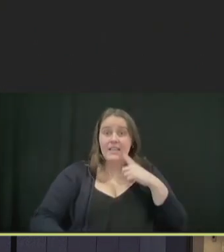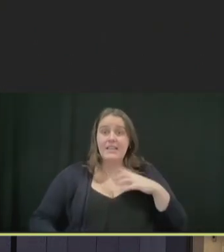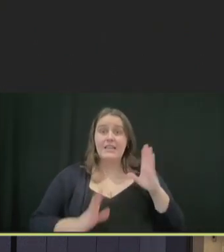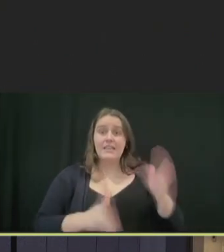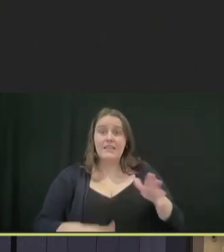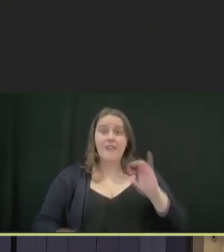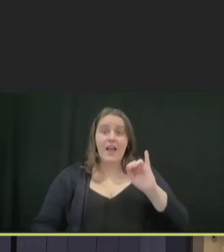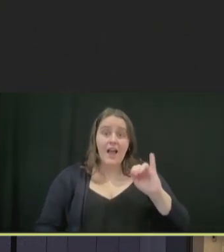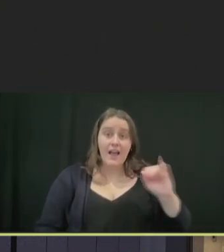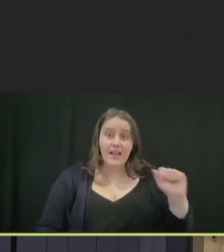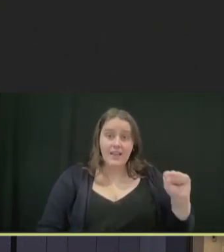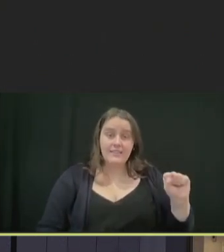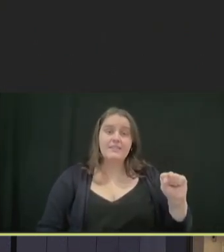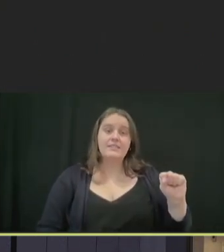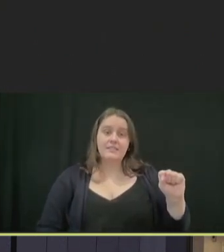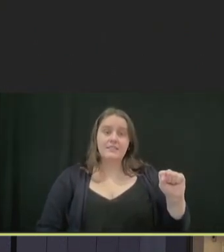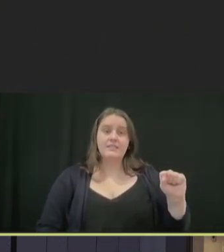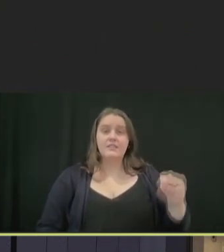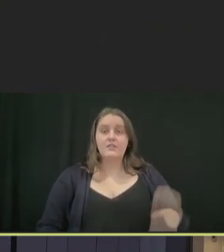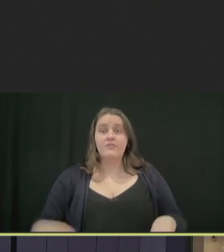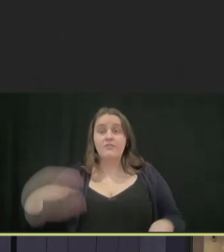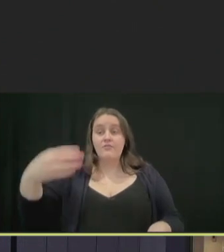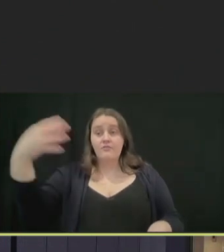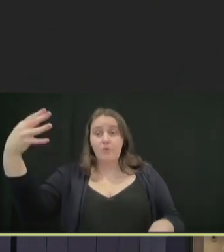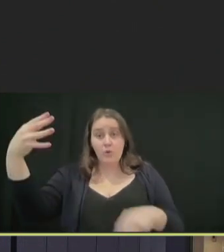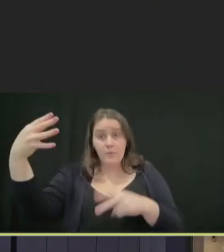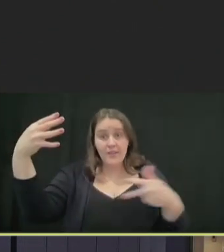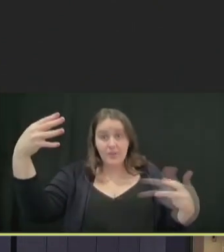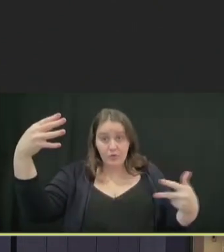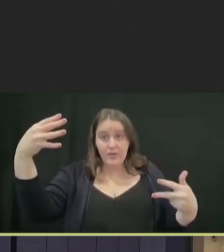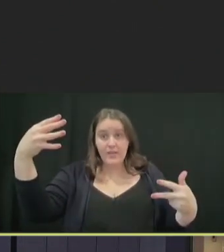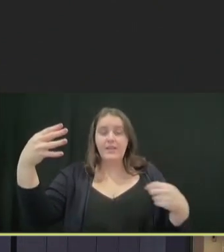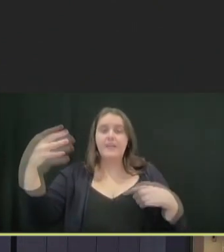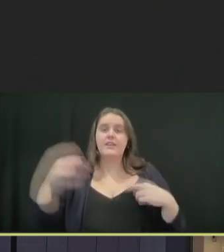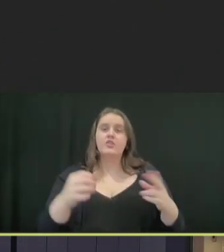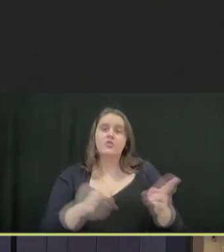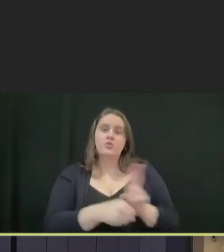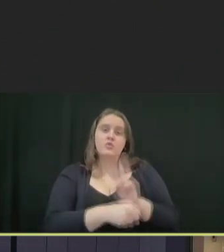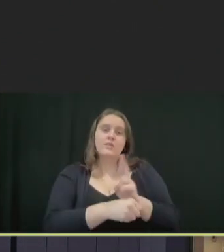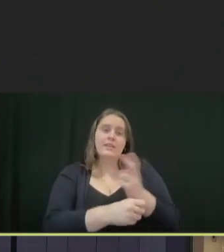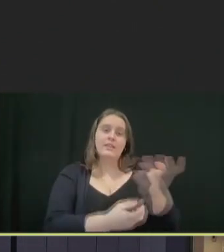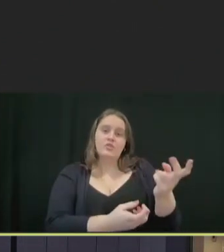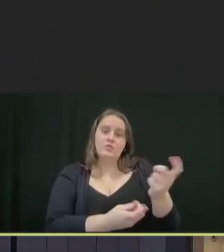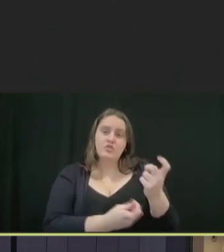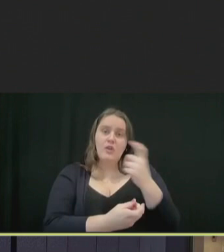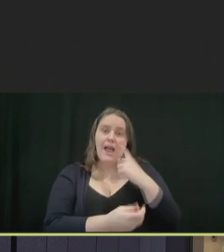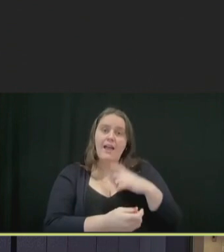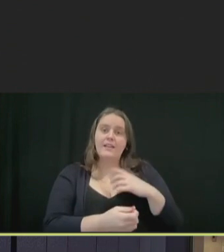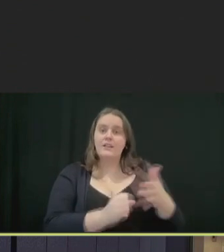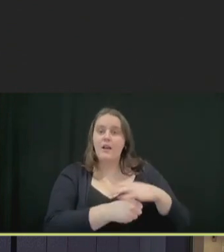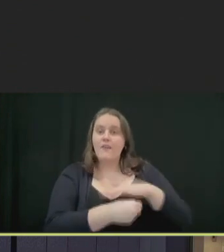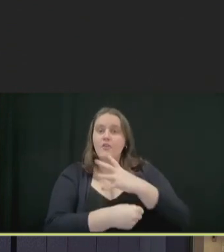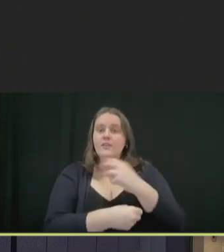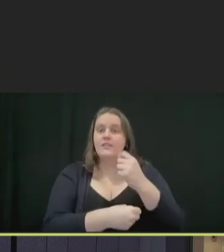objective 4.3 here to talk more about using it to track coverage and uptake.